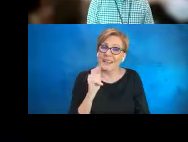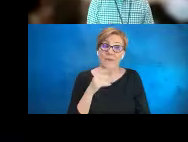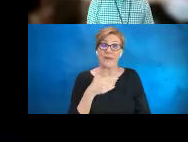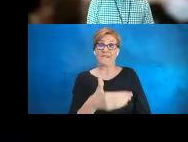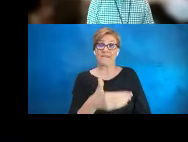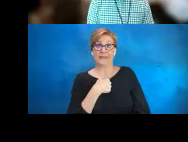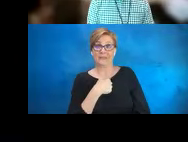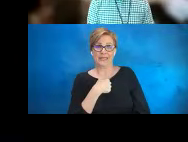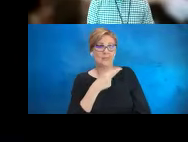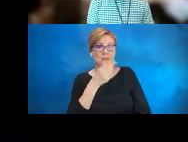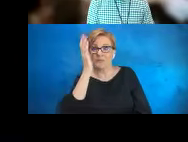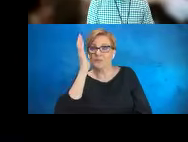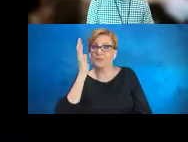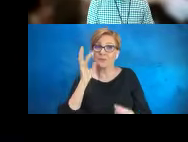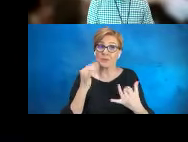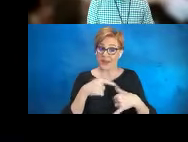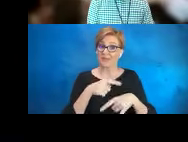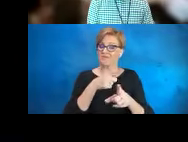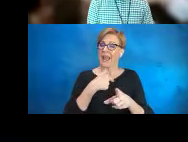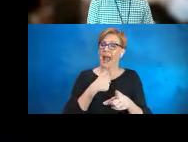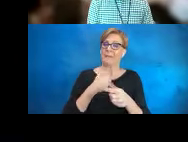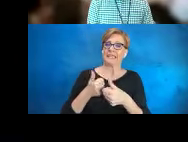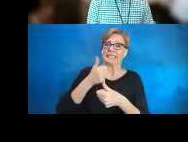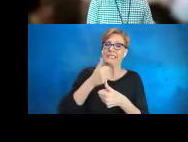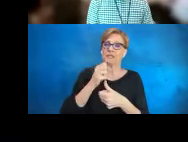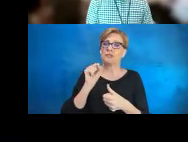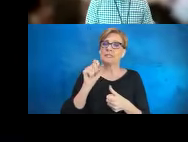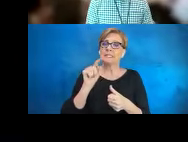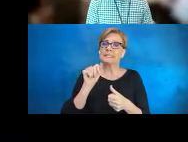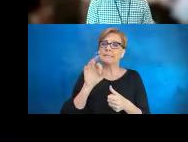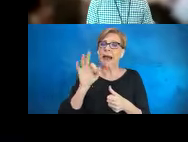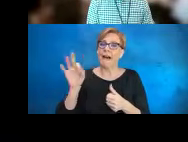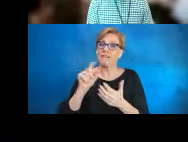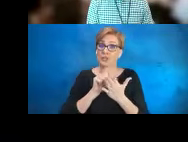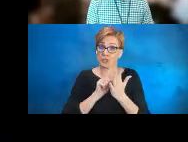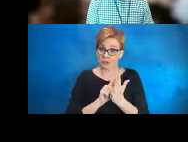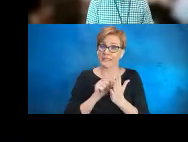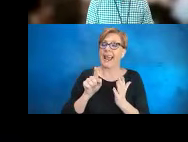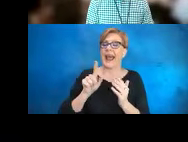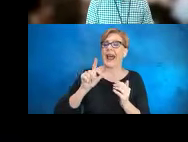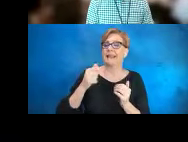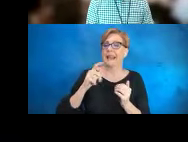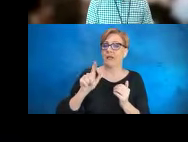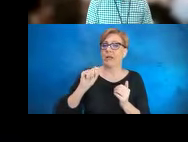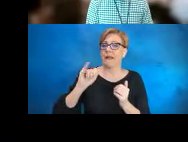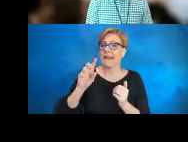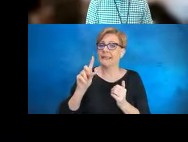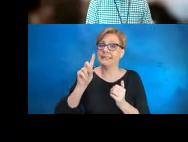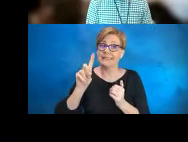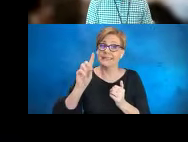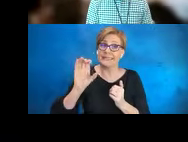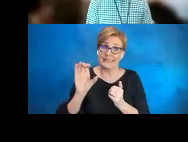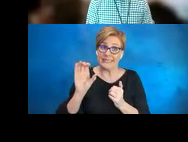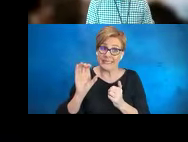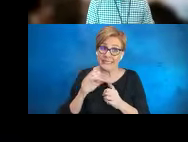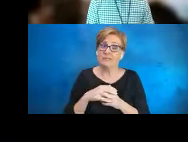today. As the slide says, I'm Senior Staff Attorney in the Public Benefits Unit at Legal Aid DC, where we look at a variety of